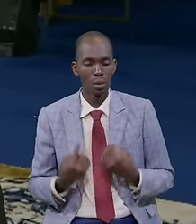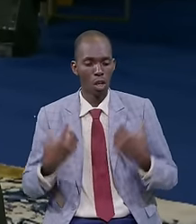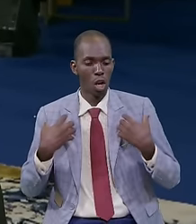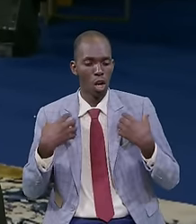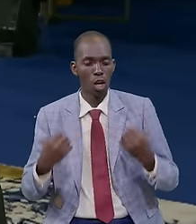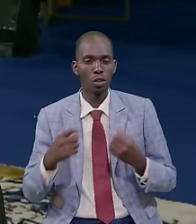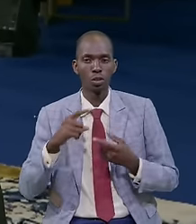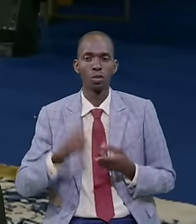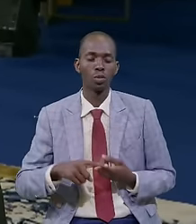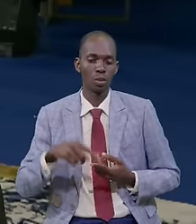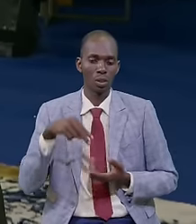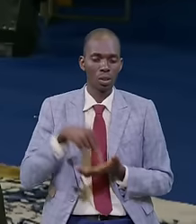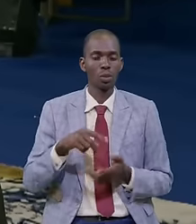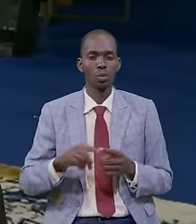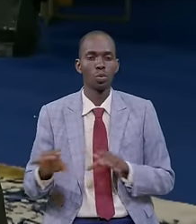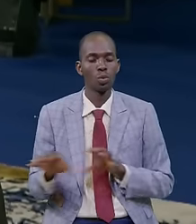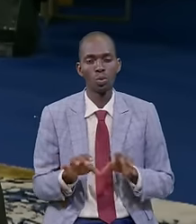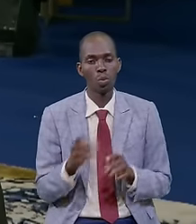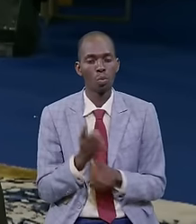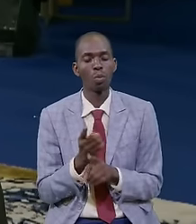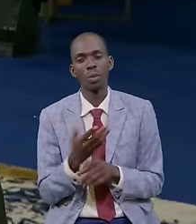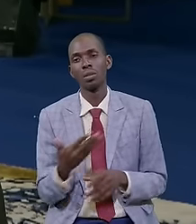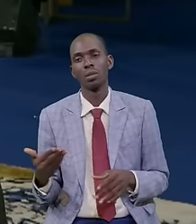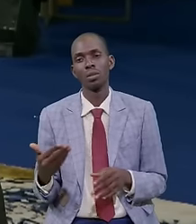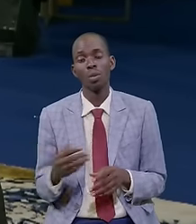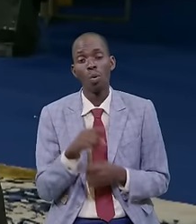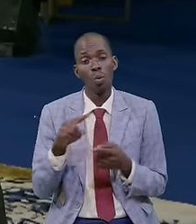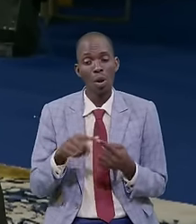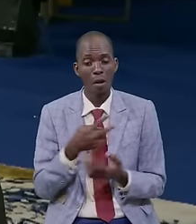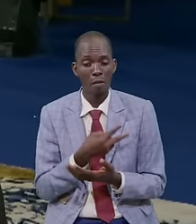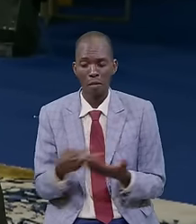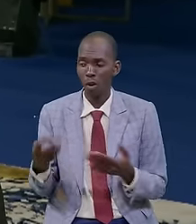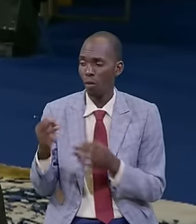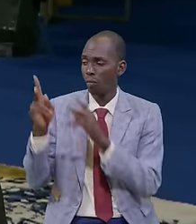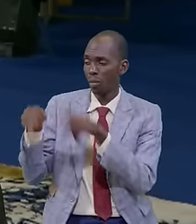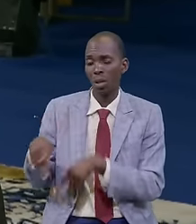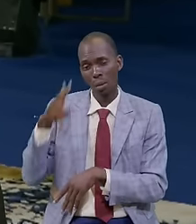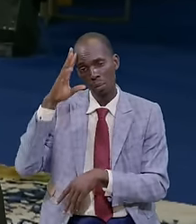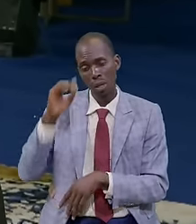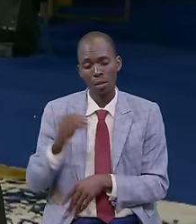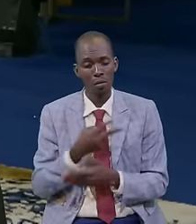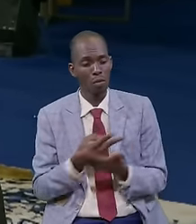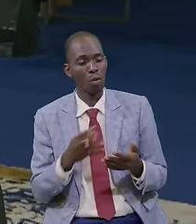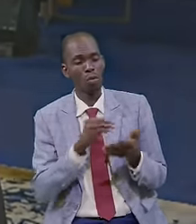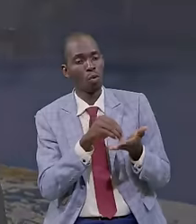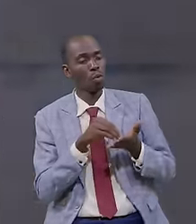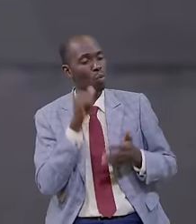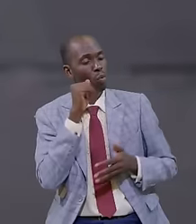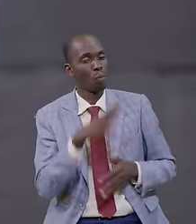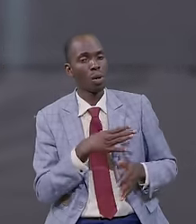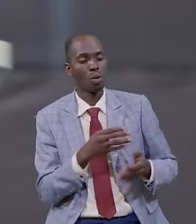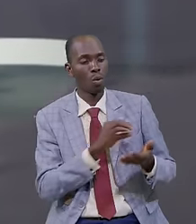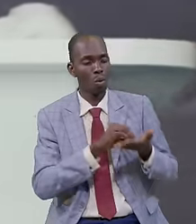to do. When failures of a man, failures of a woman, and they, you know, they narrate